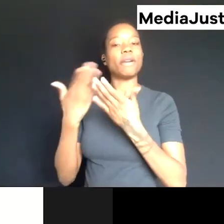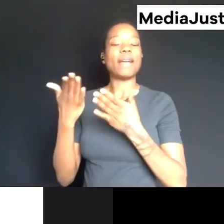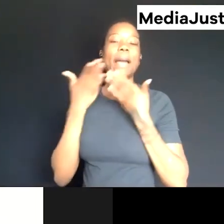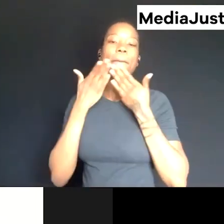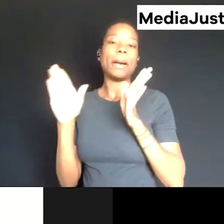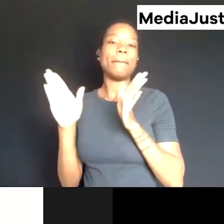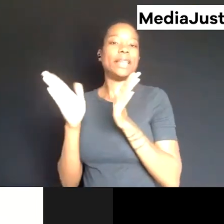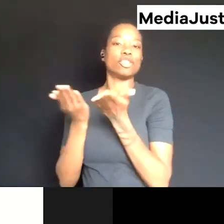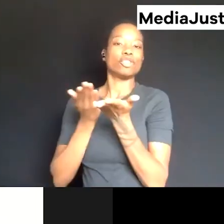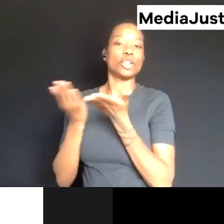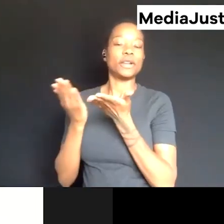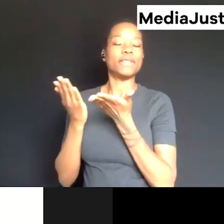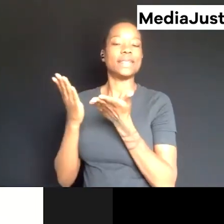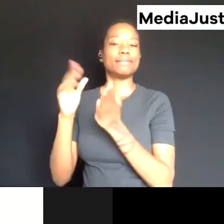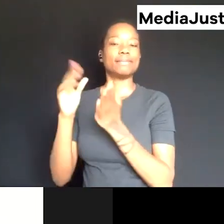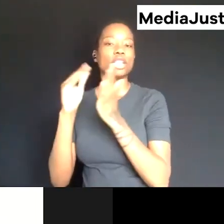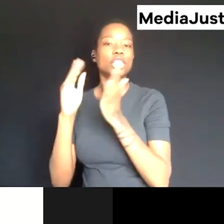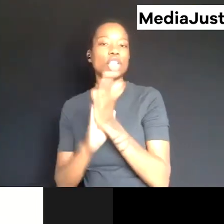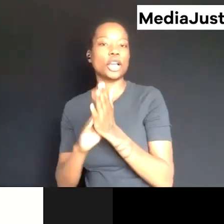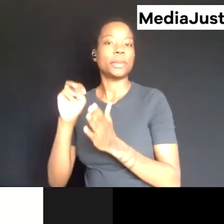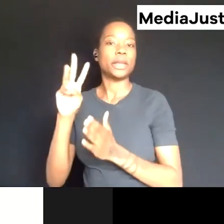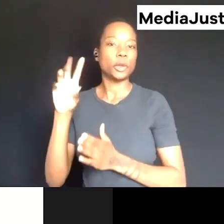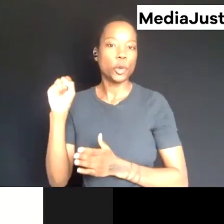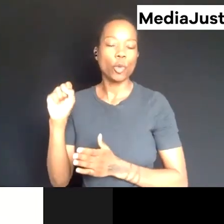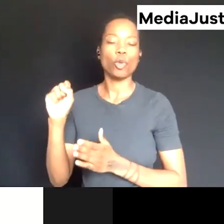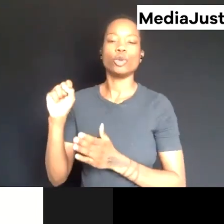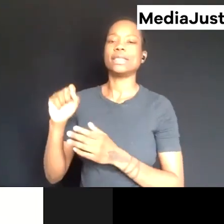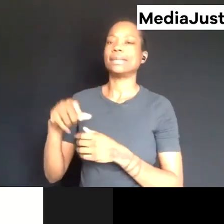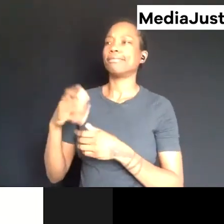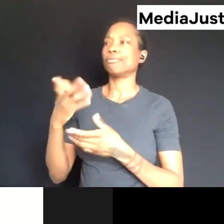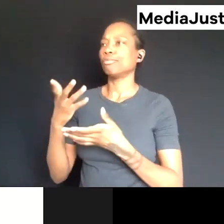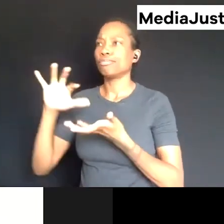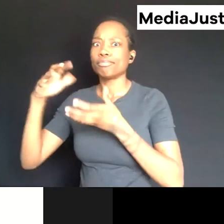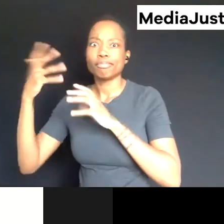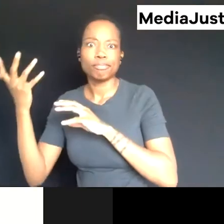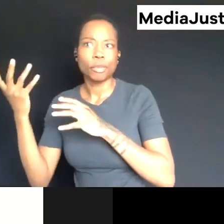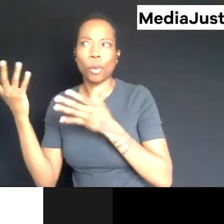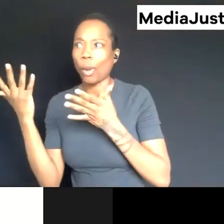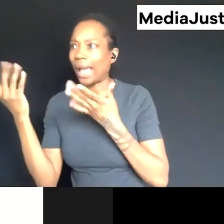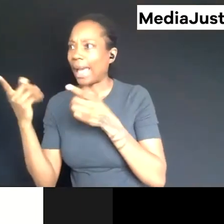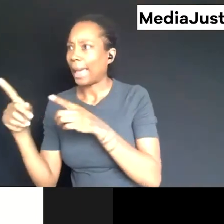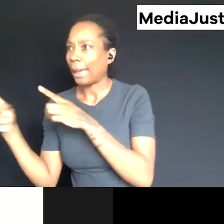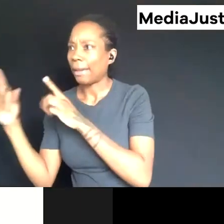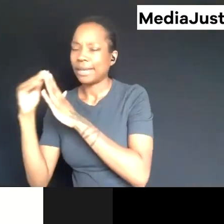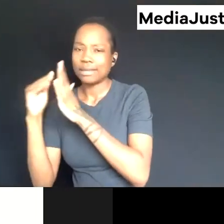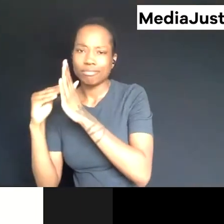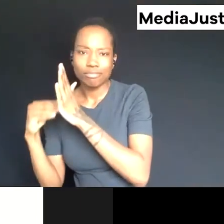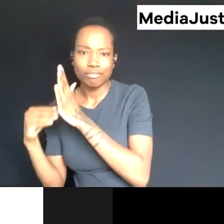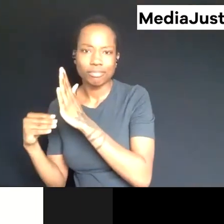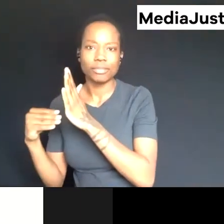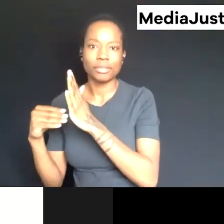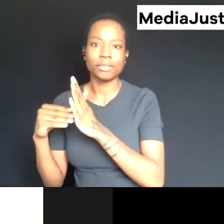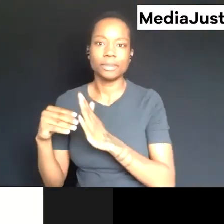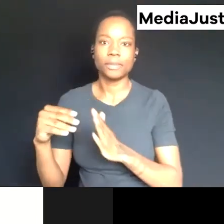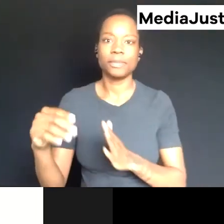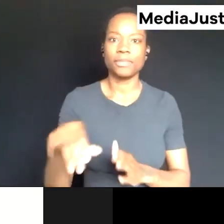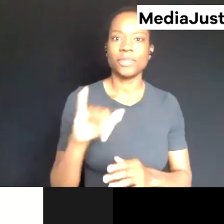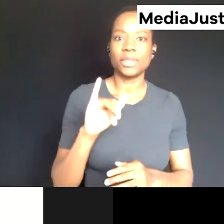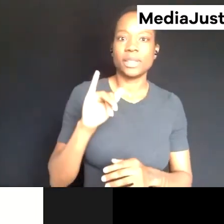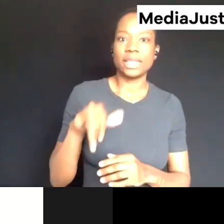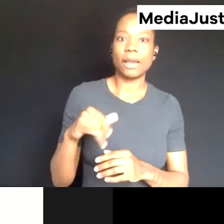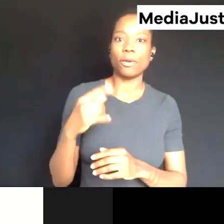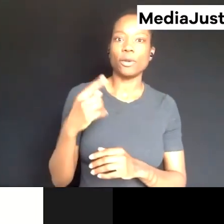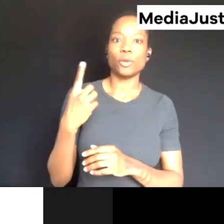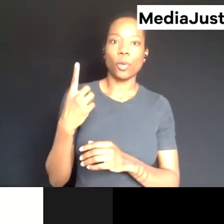and expose corruption. And that was a convenient story that a lot of newspaper owners were okay